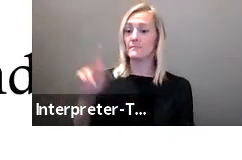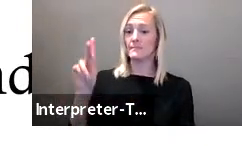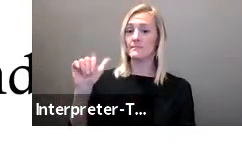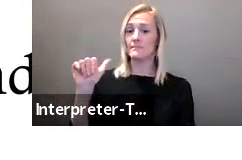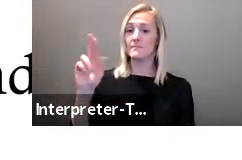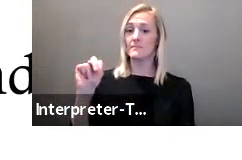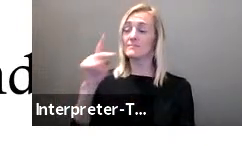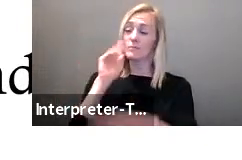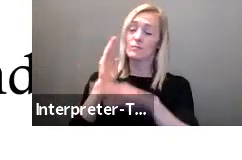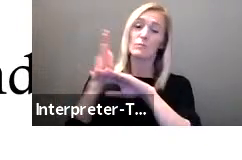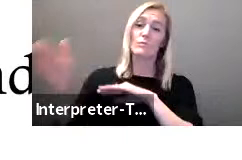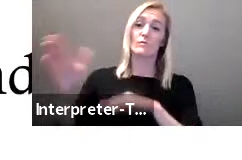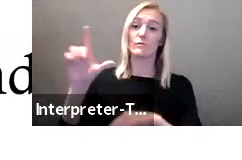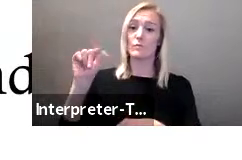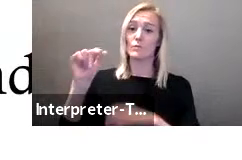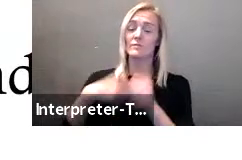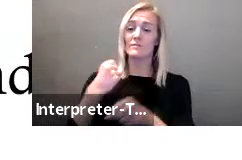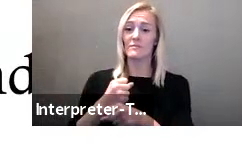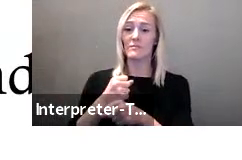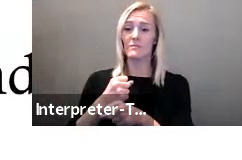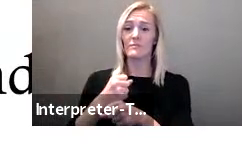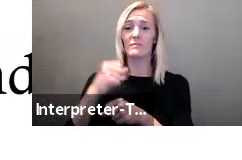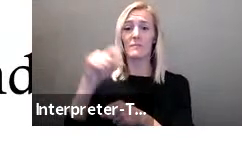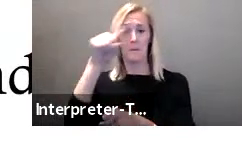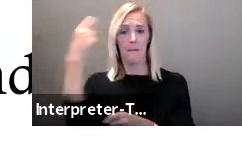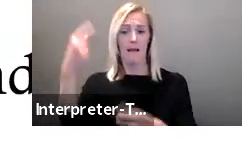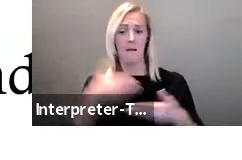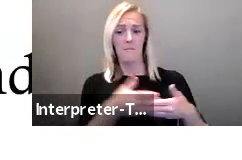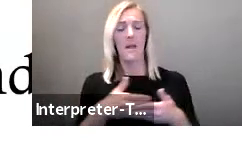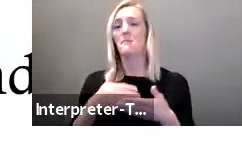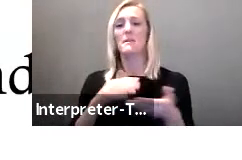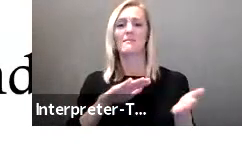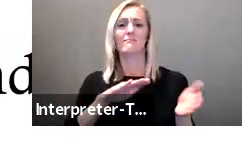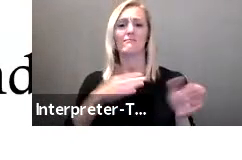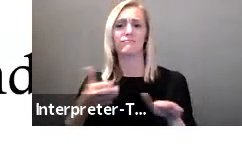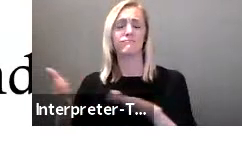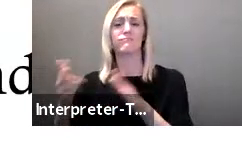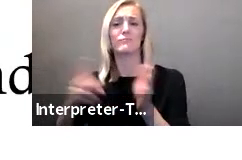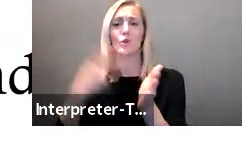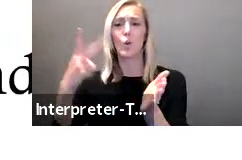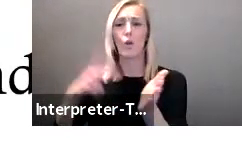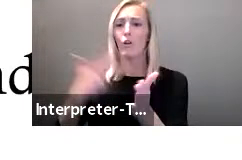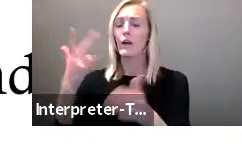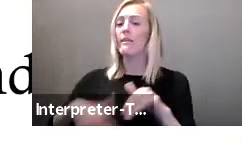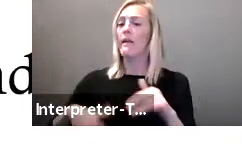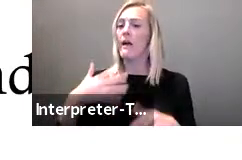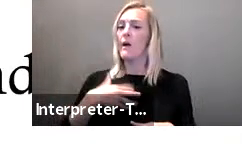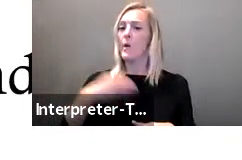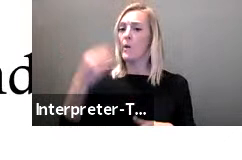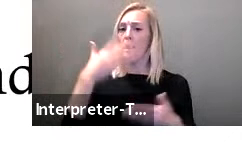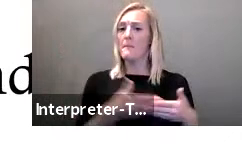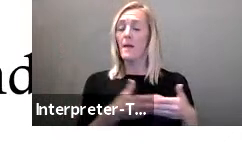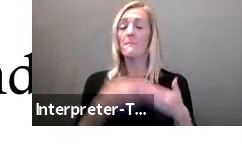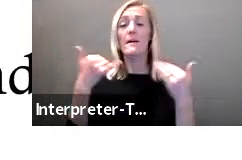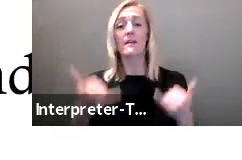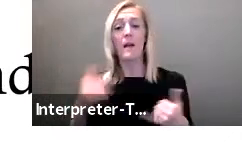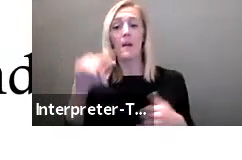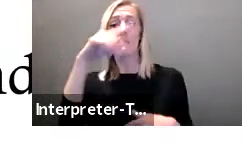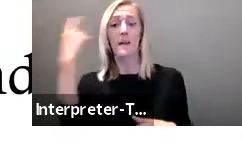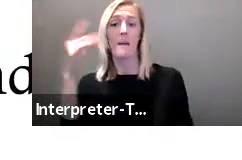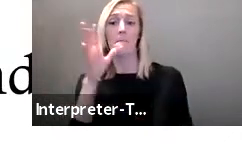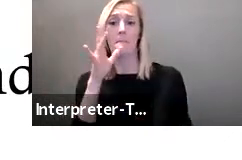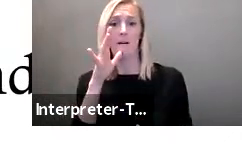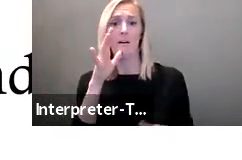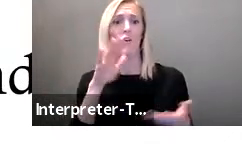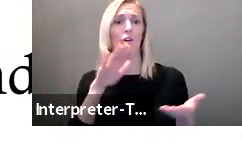years, Black infants have been dying at 2 to 3 times that of white infants. And now Black mothers are dying at 2 to 3 times that